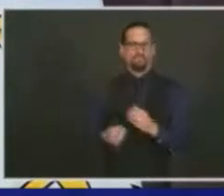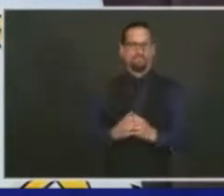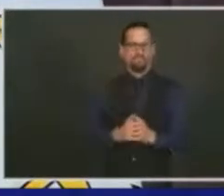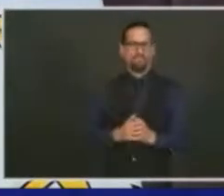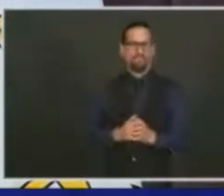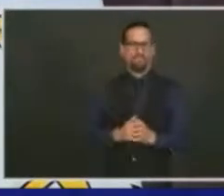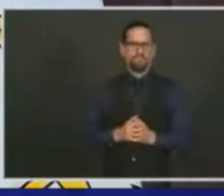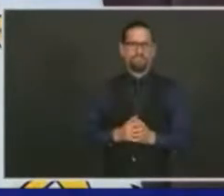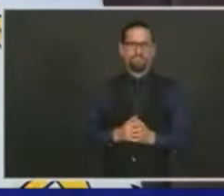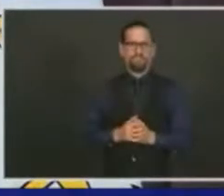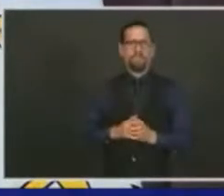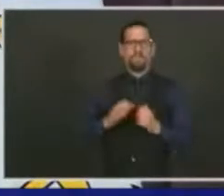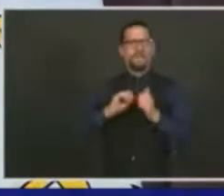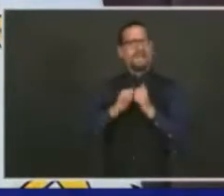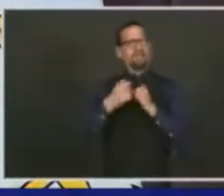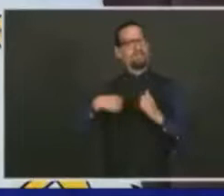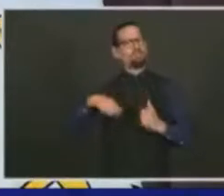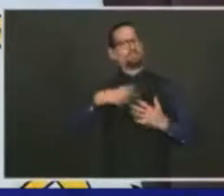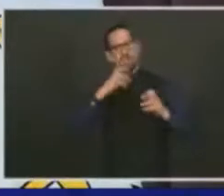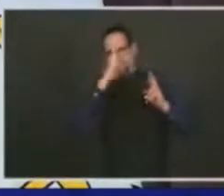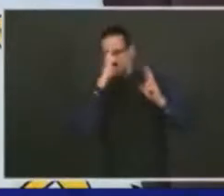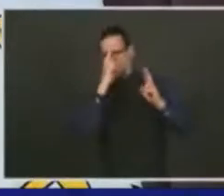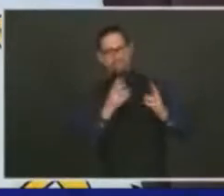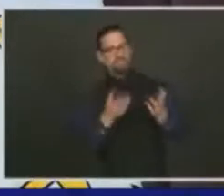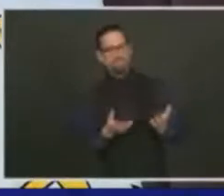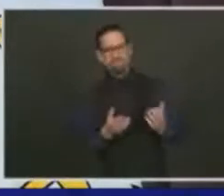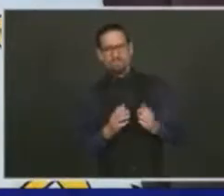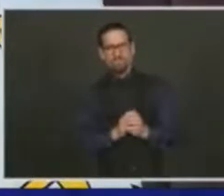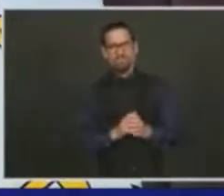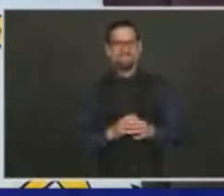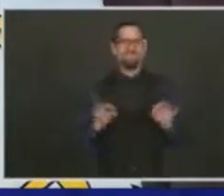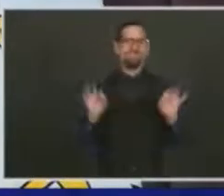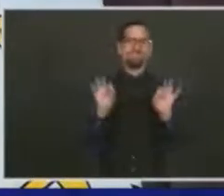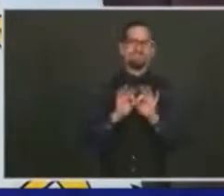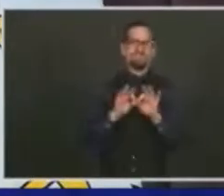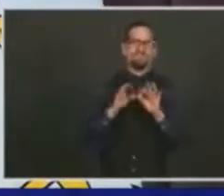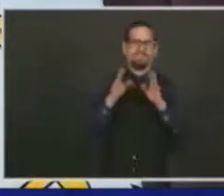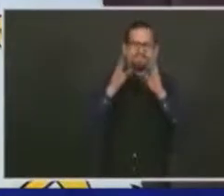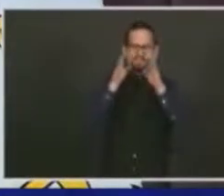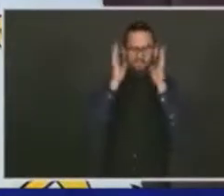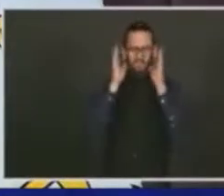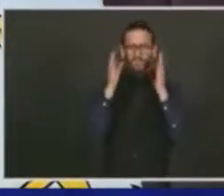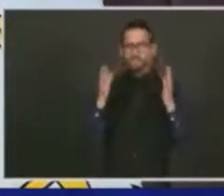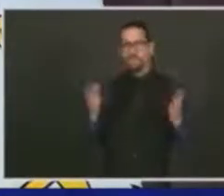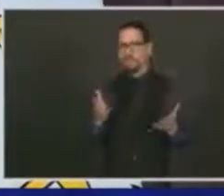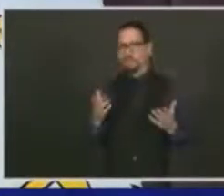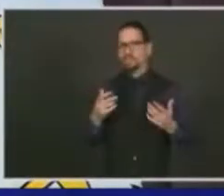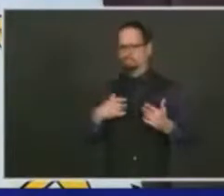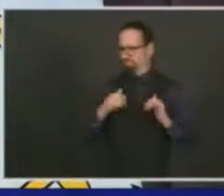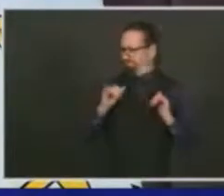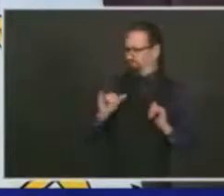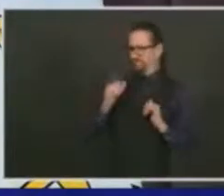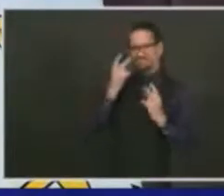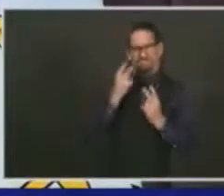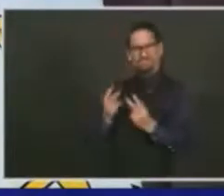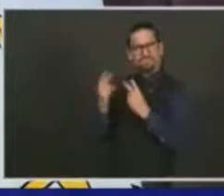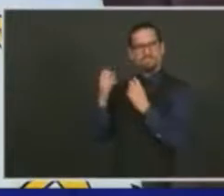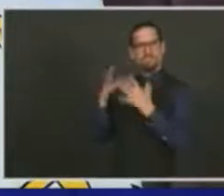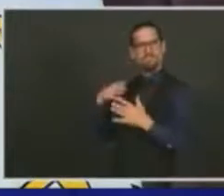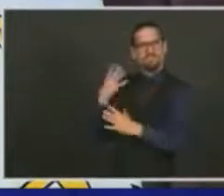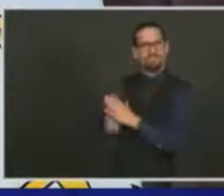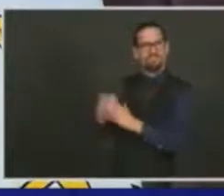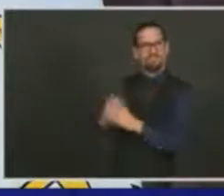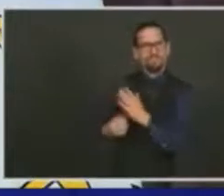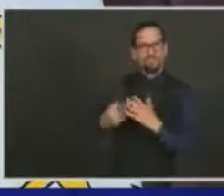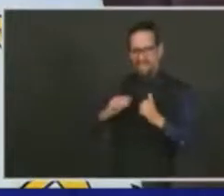way to honor them? By paying attention, doing things differently, wearing that mask and watching your distance when you're